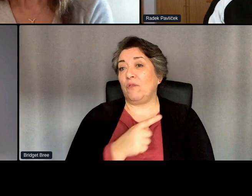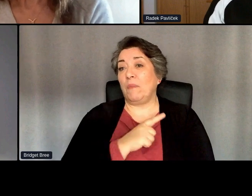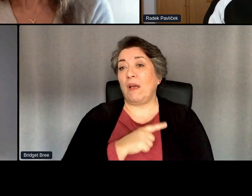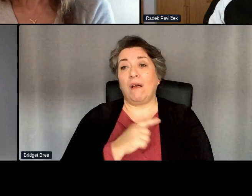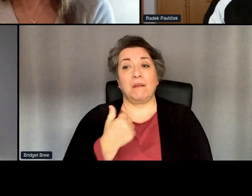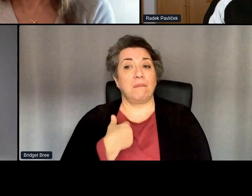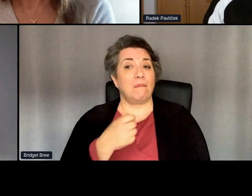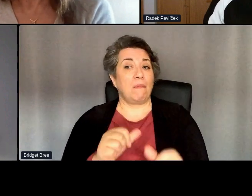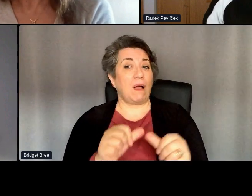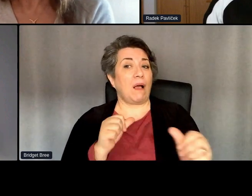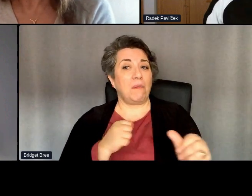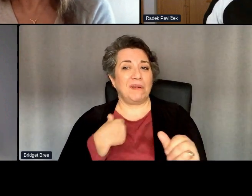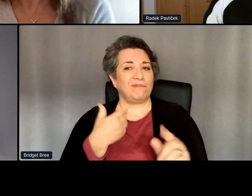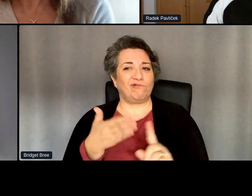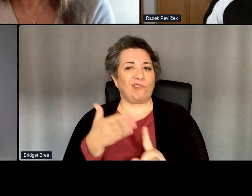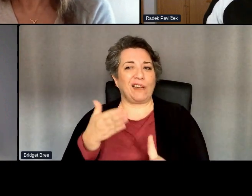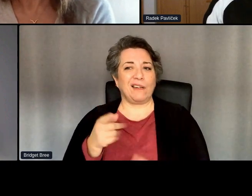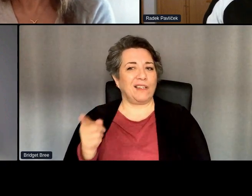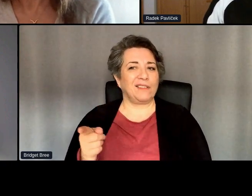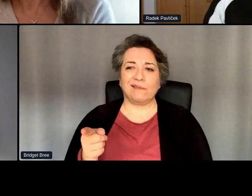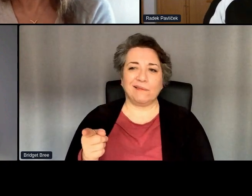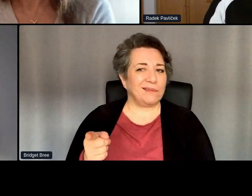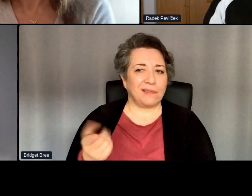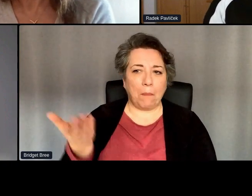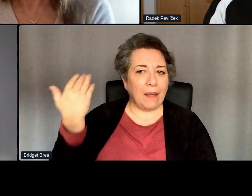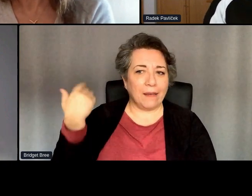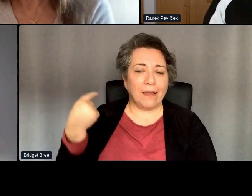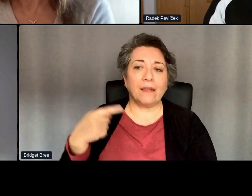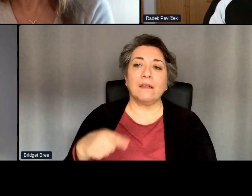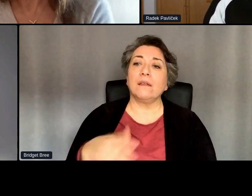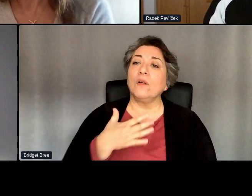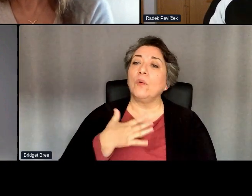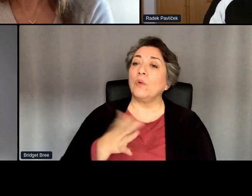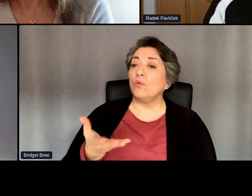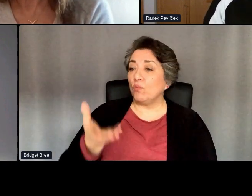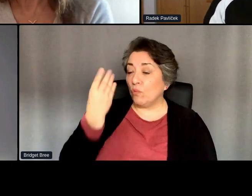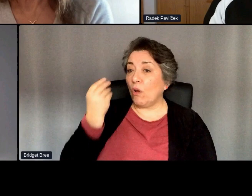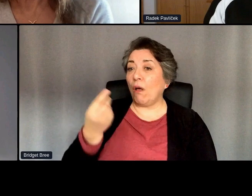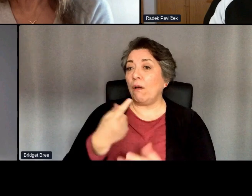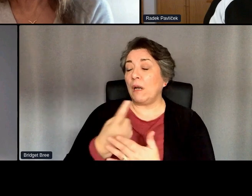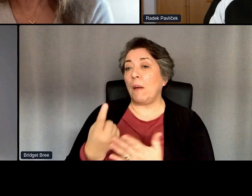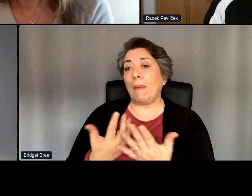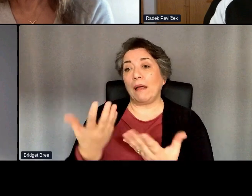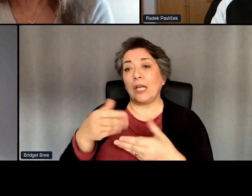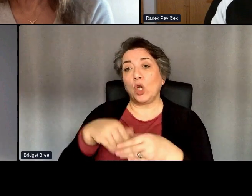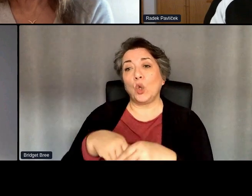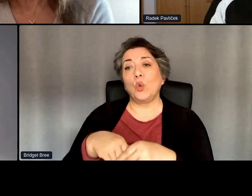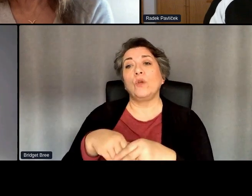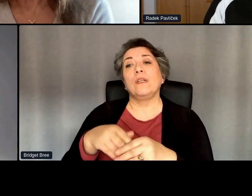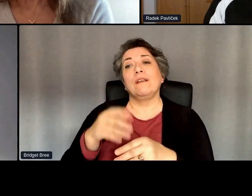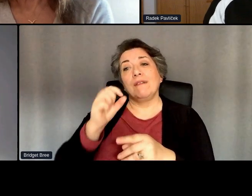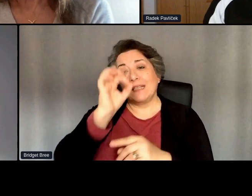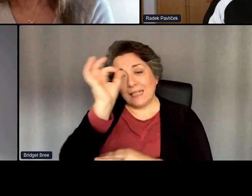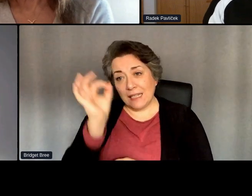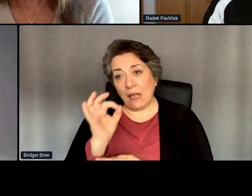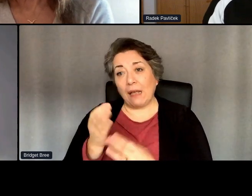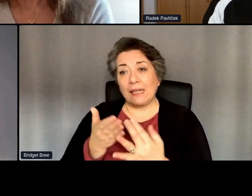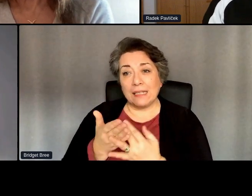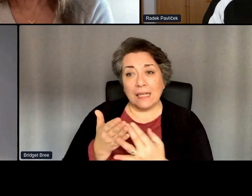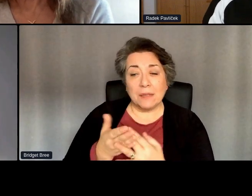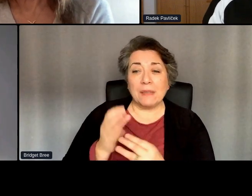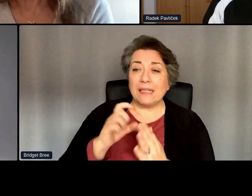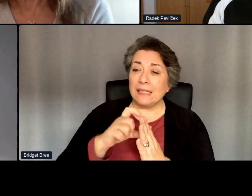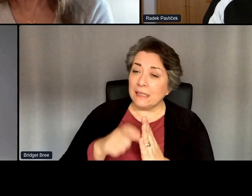where I was working at back then. So I wanted to learn more about inclusive design, about accessibility, about